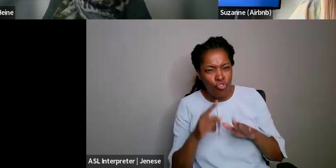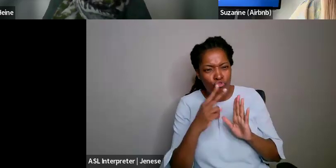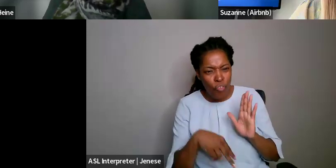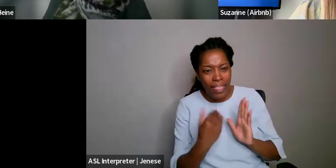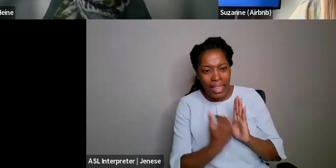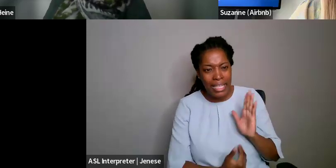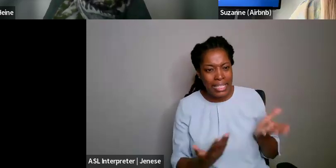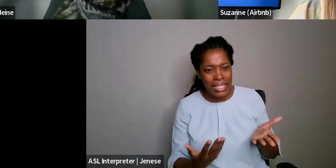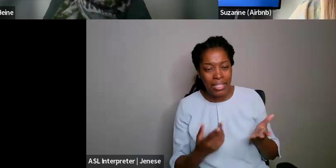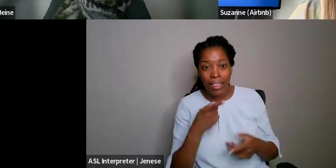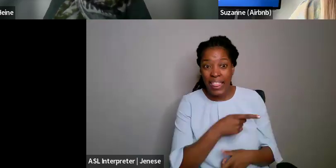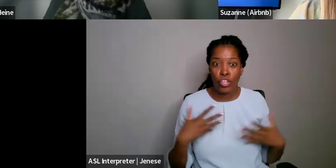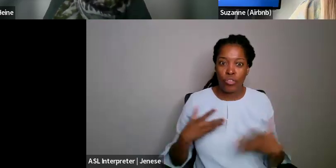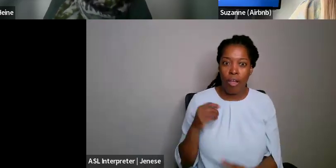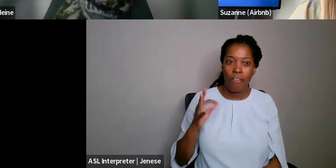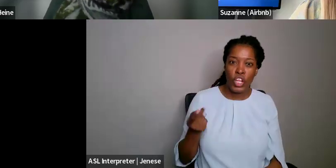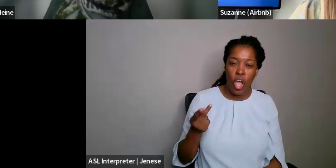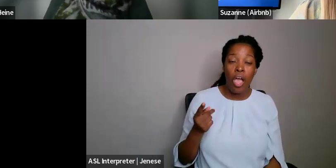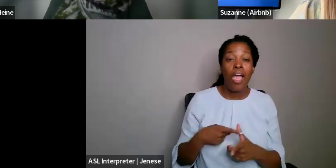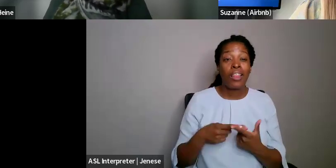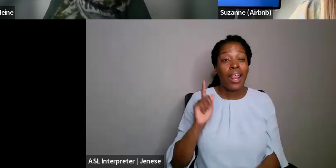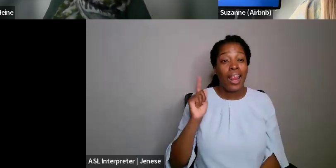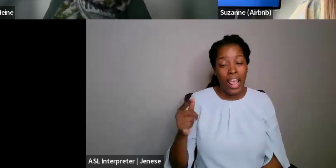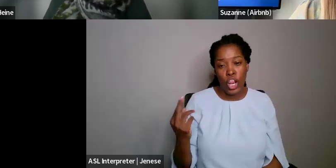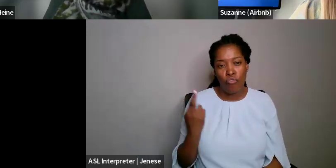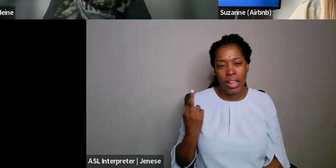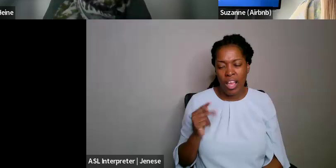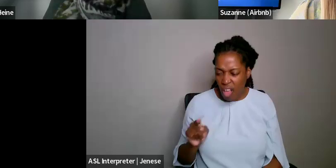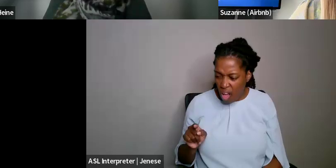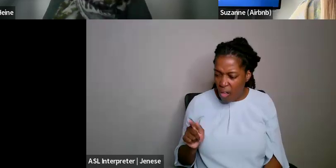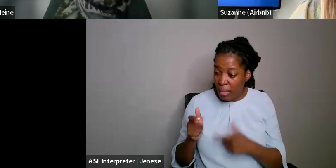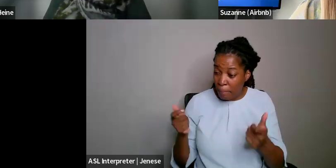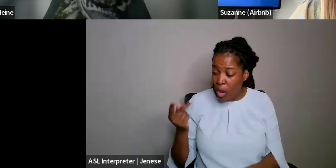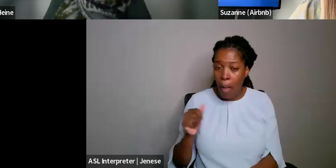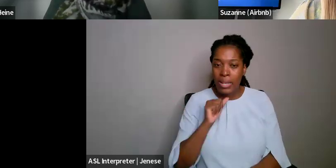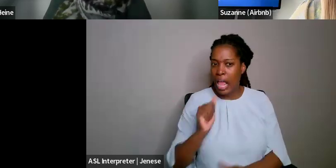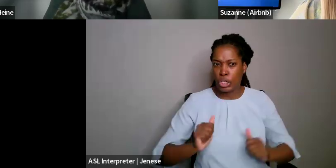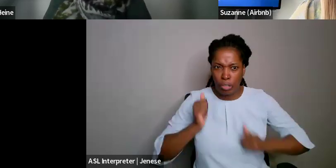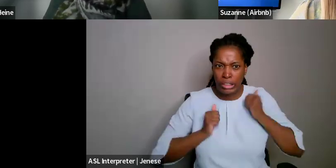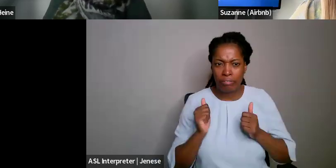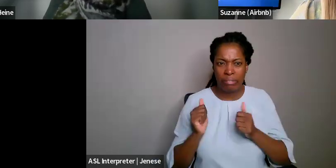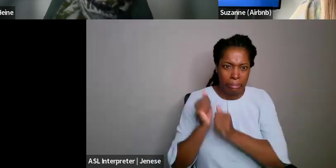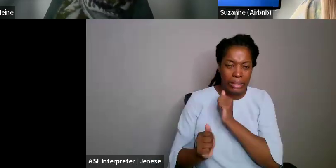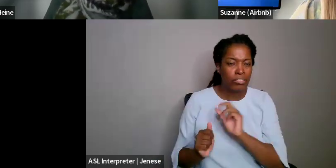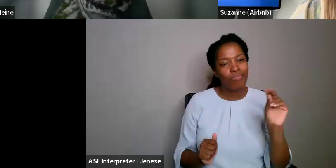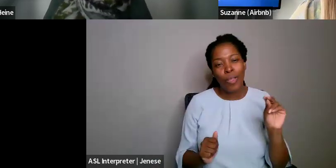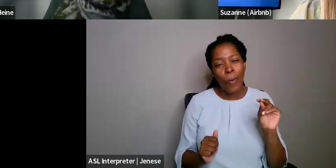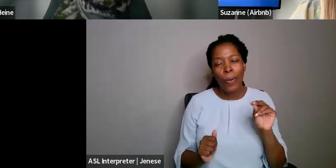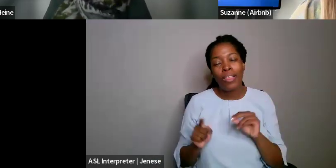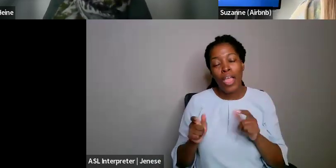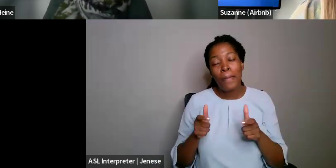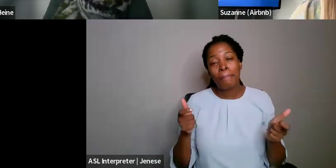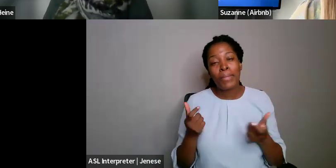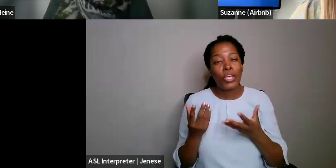they're terrified of the dogs, but they eventually realize that they're not going to be too aggressive. So that's, well, they're not aggressive at all. They're big, big,